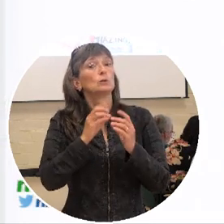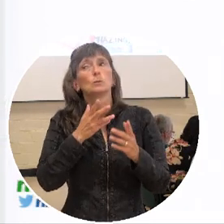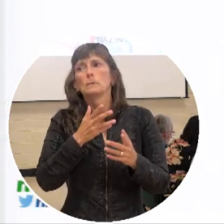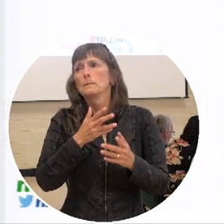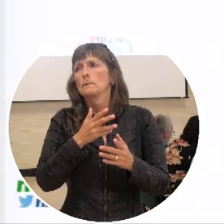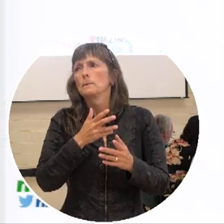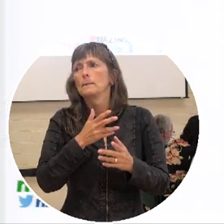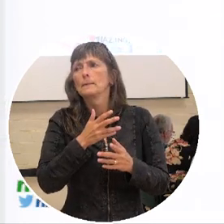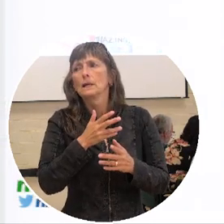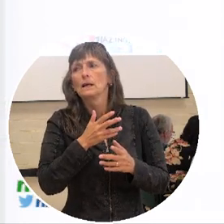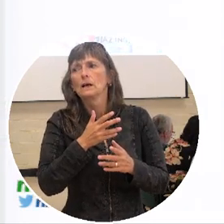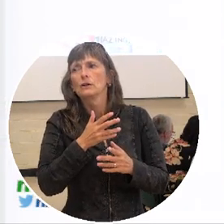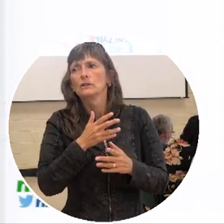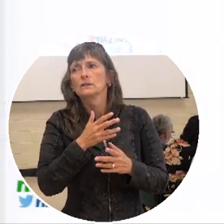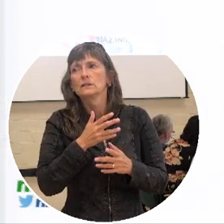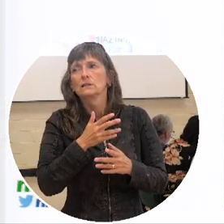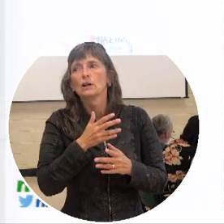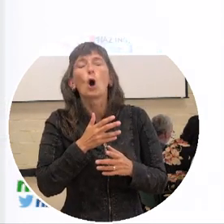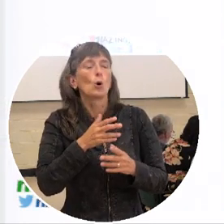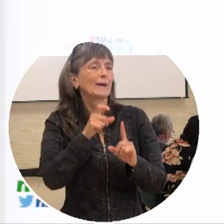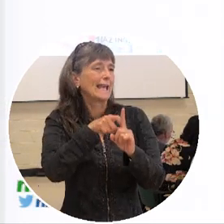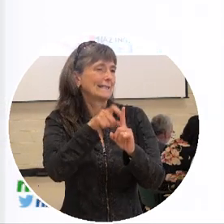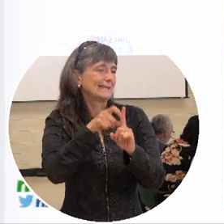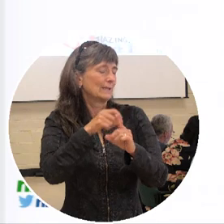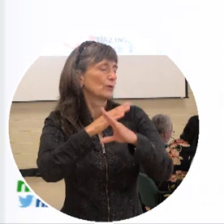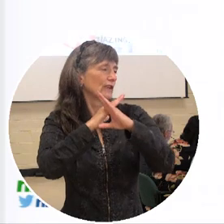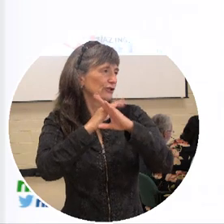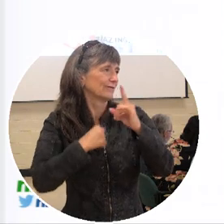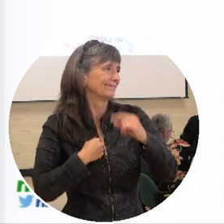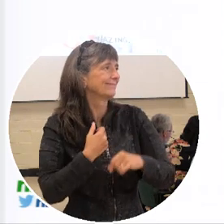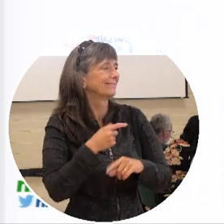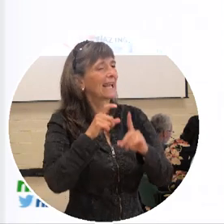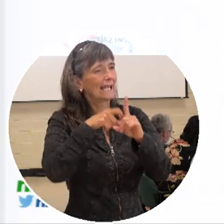year. Training for teachers across the province.